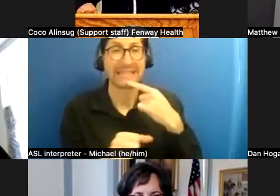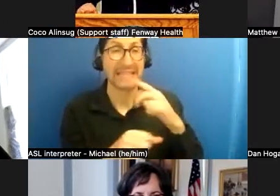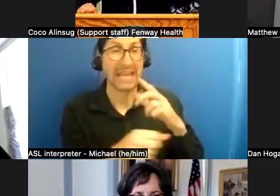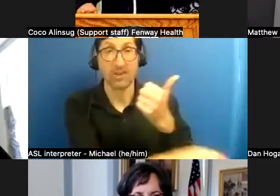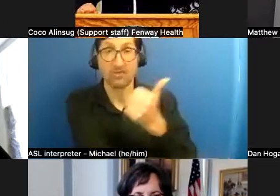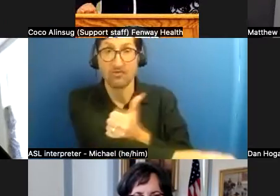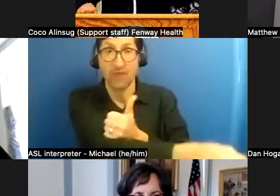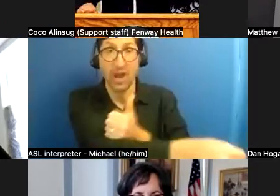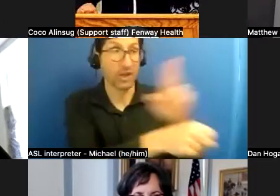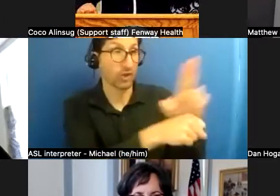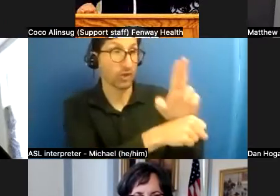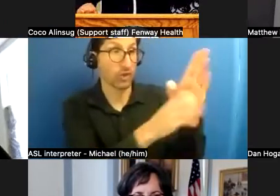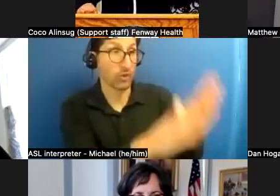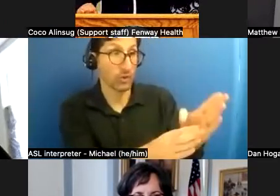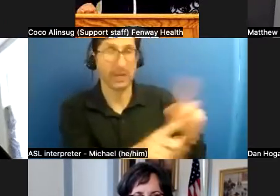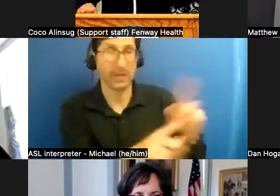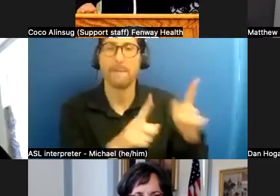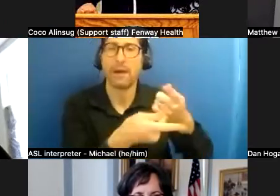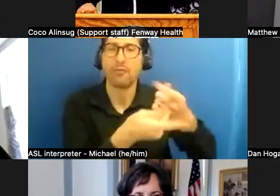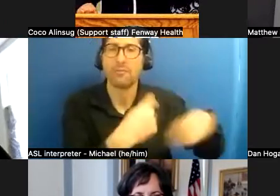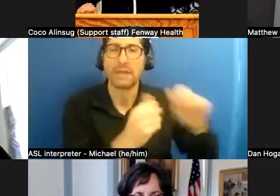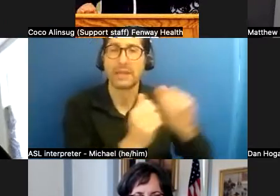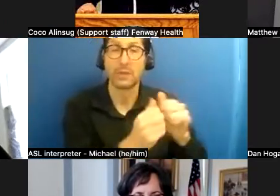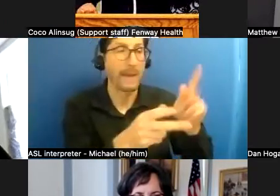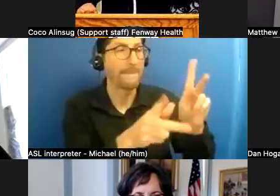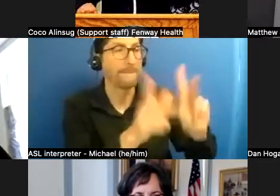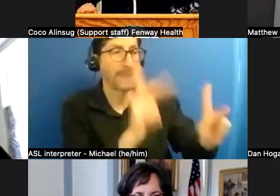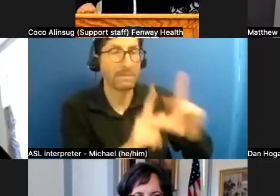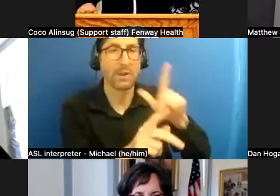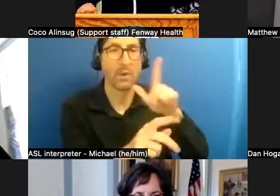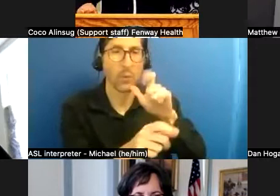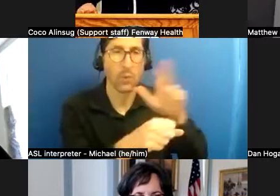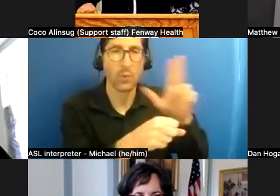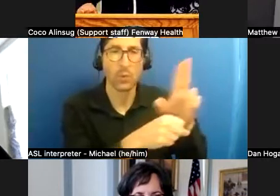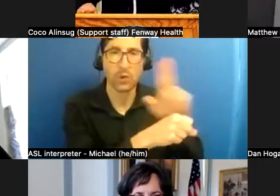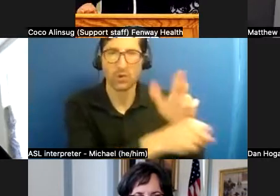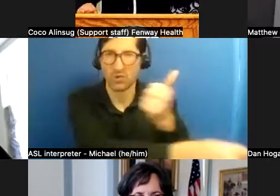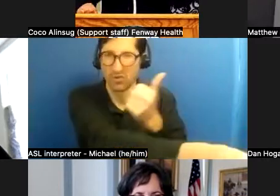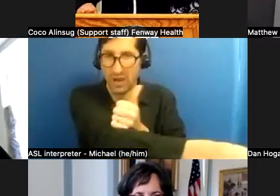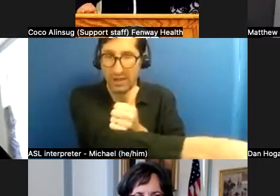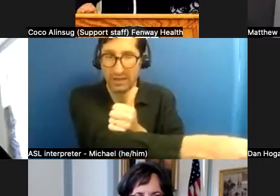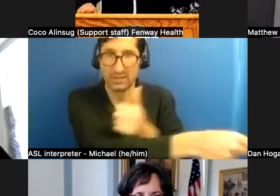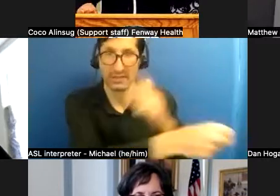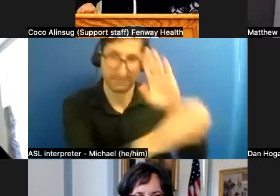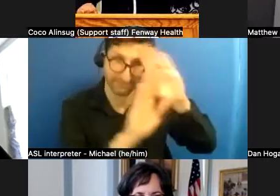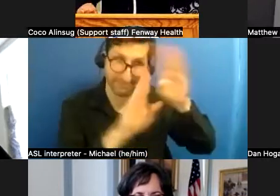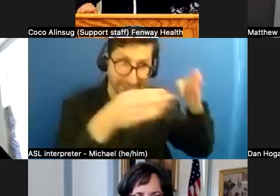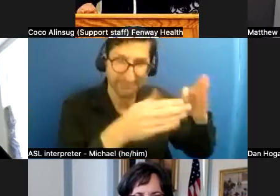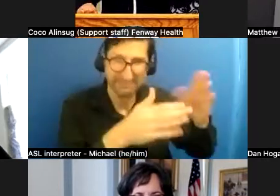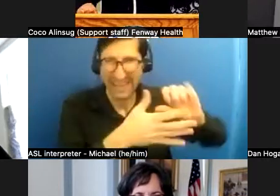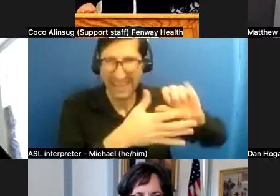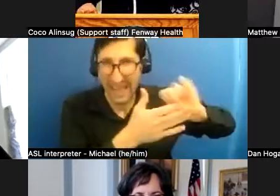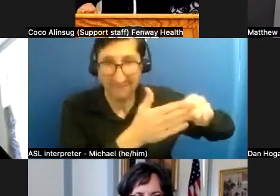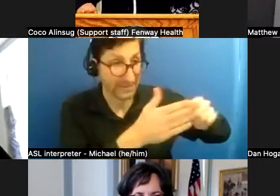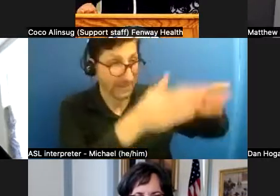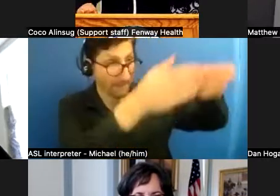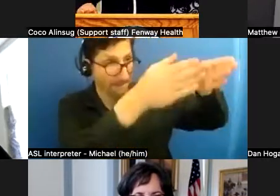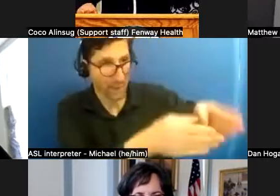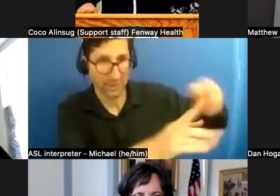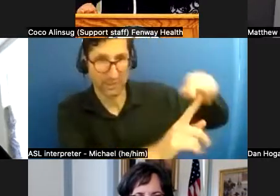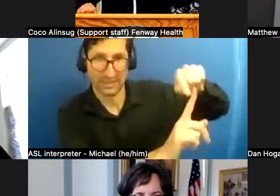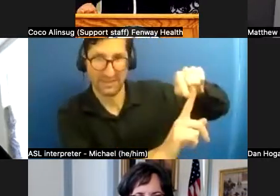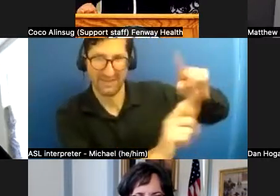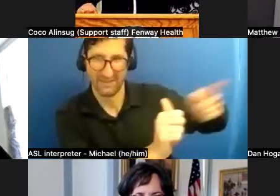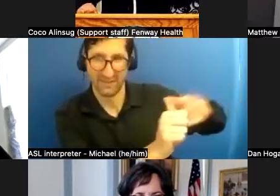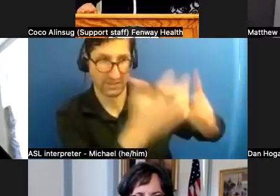try saying something like people who use drugs, centering the people to start with. We want to center the people impacted by this discussion with respect